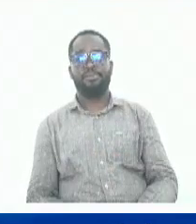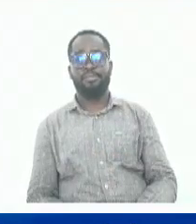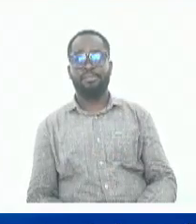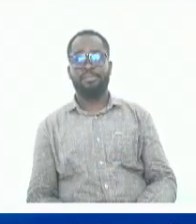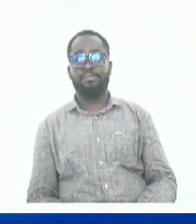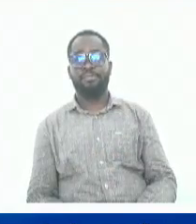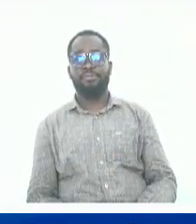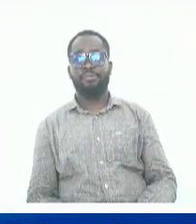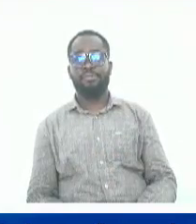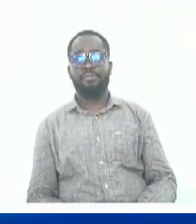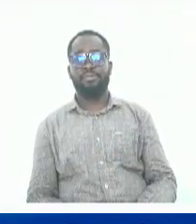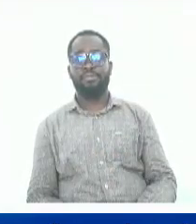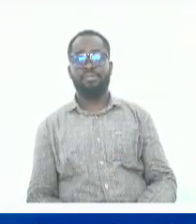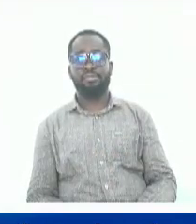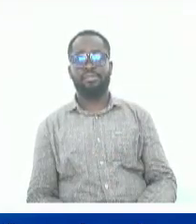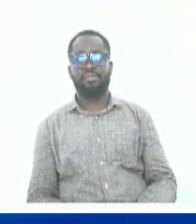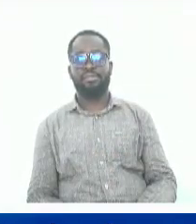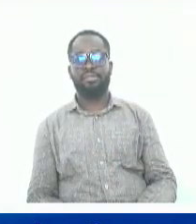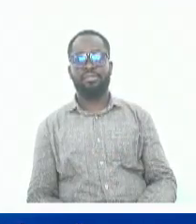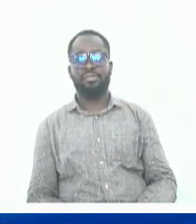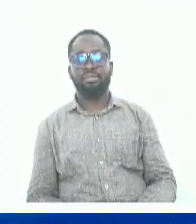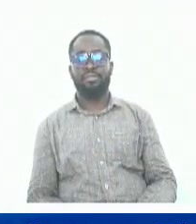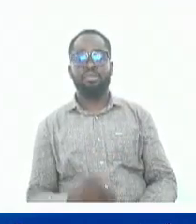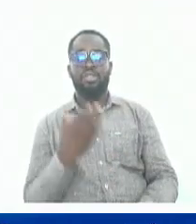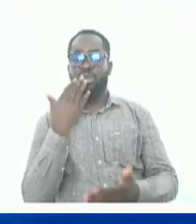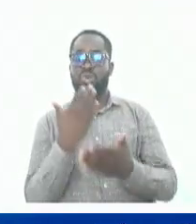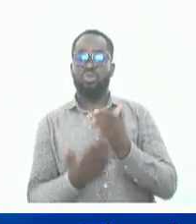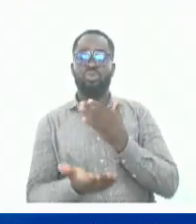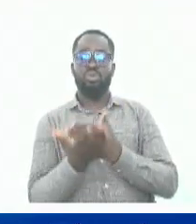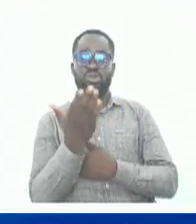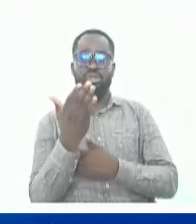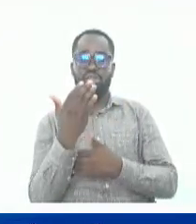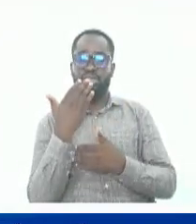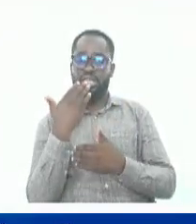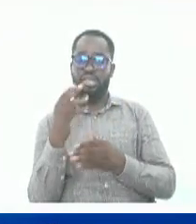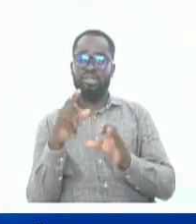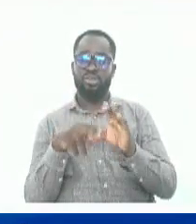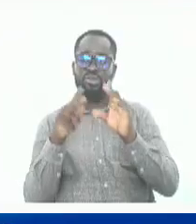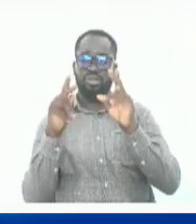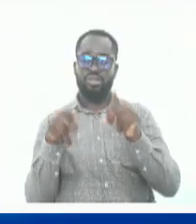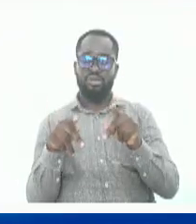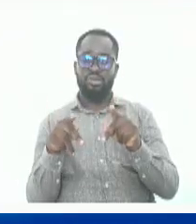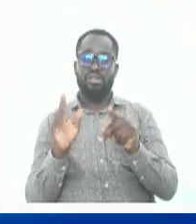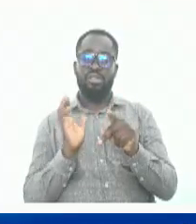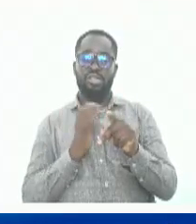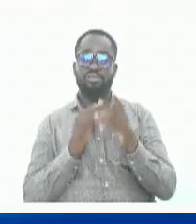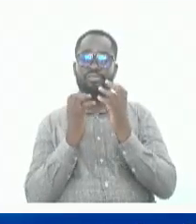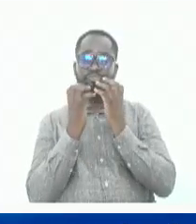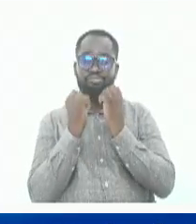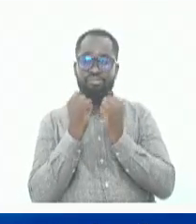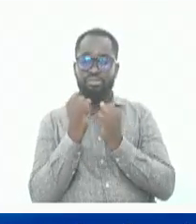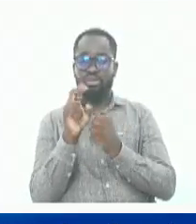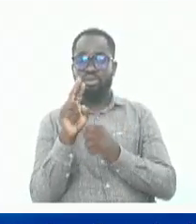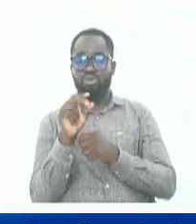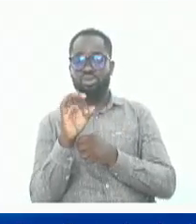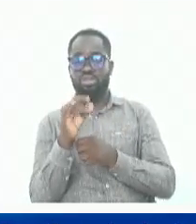Thank you, Mr. Chairman. And good morning once again to our cherished unit holders.